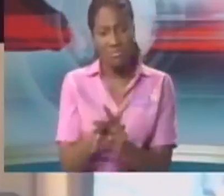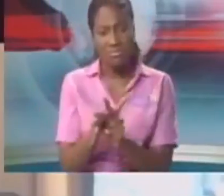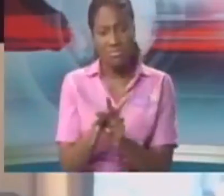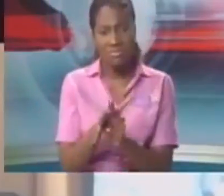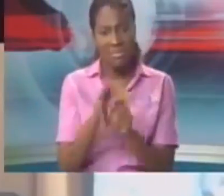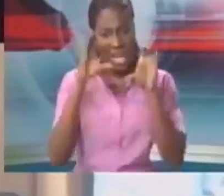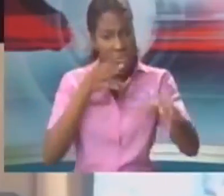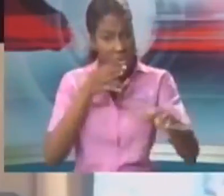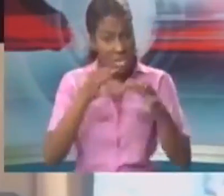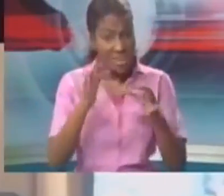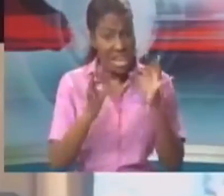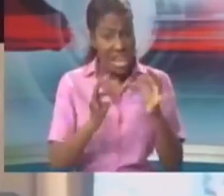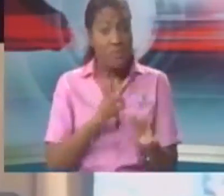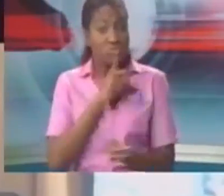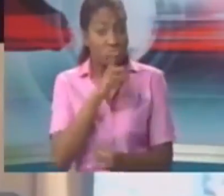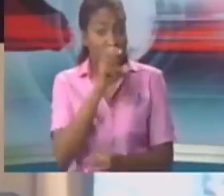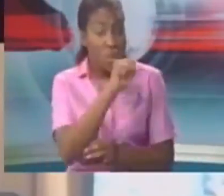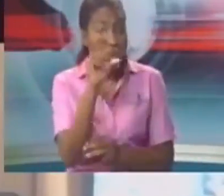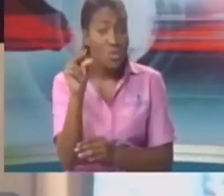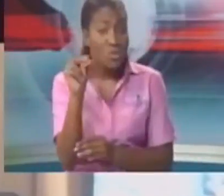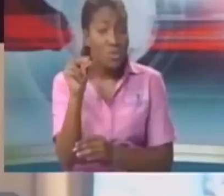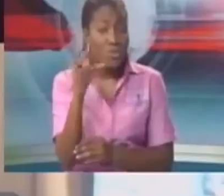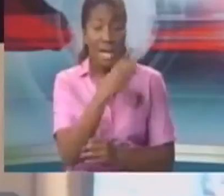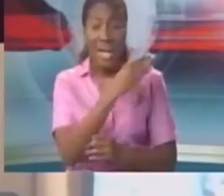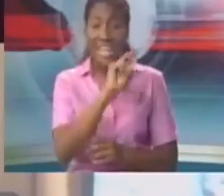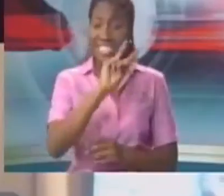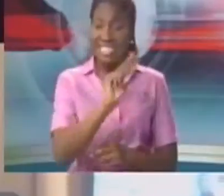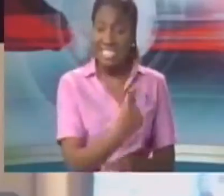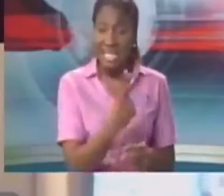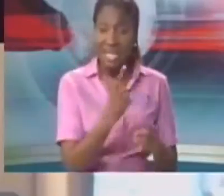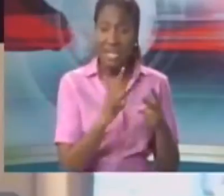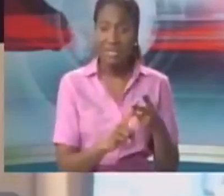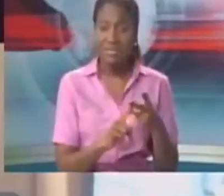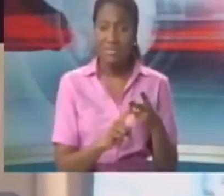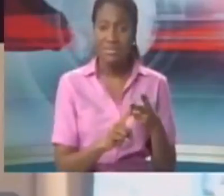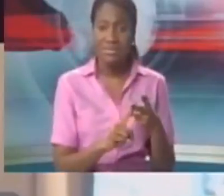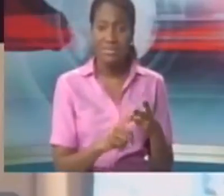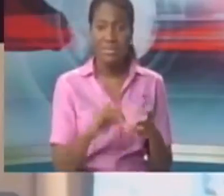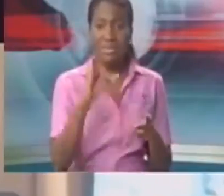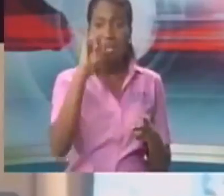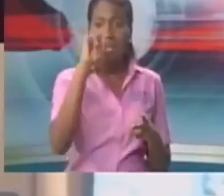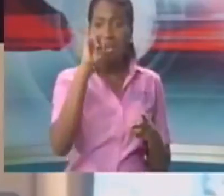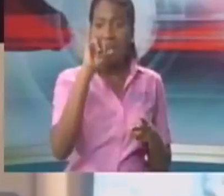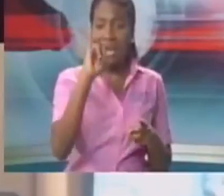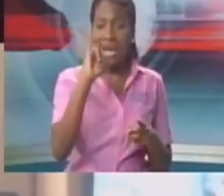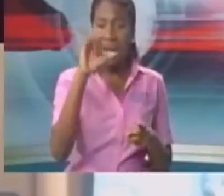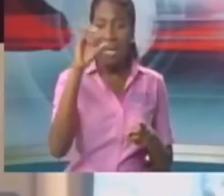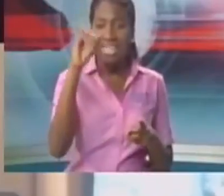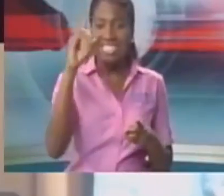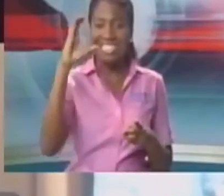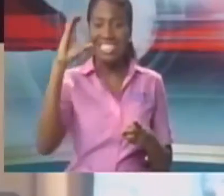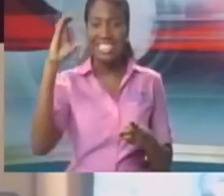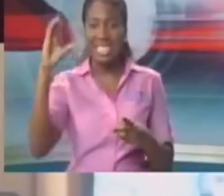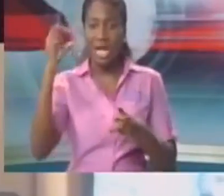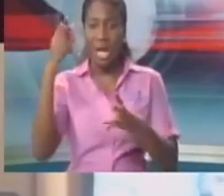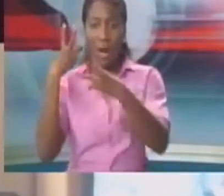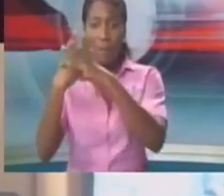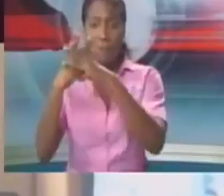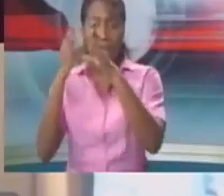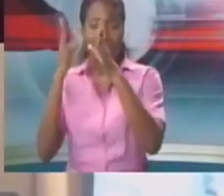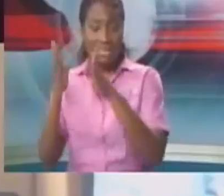point? And secondly, what is the status of IDC detainees in the current environment